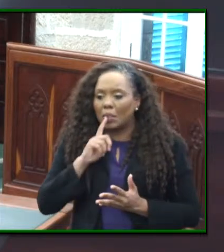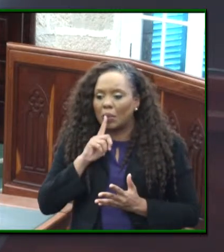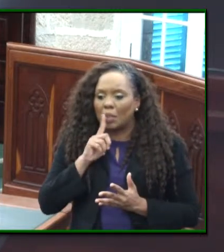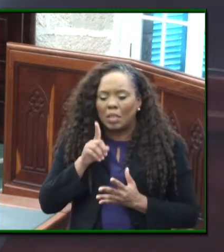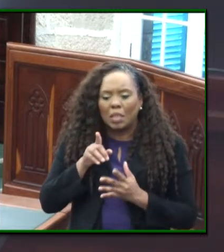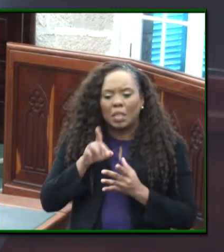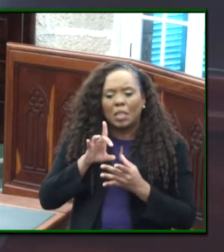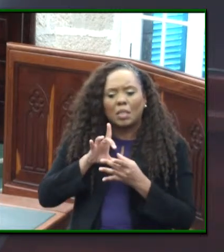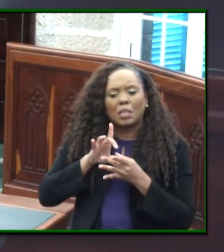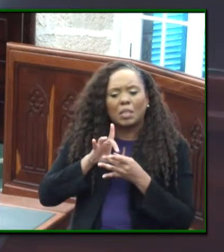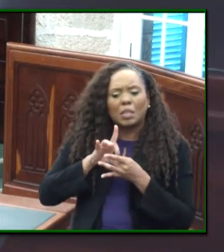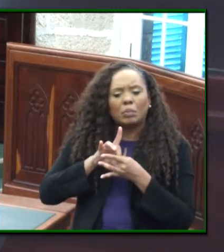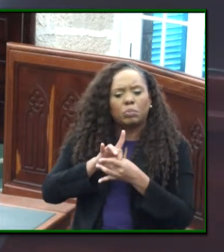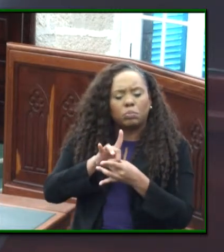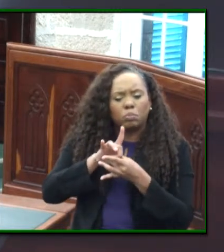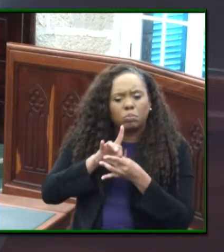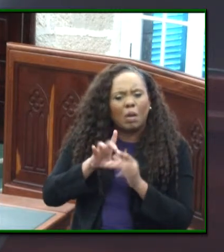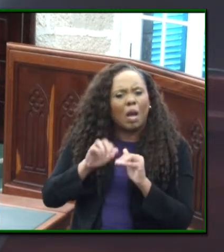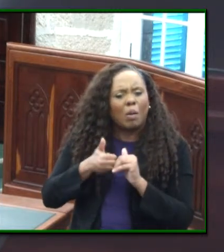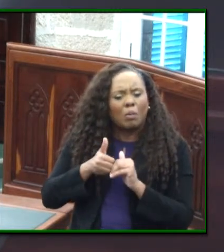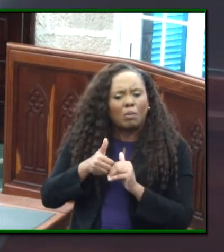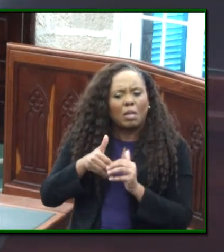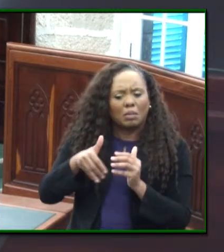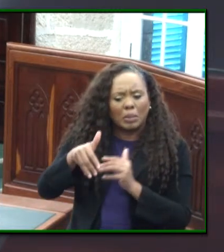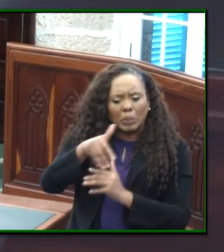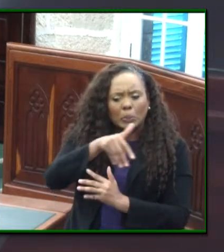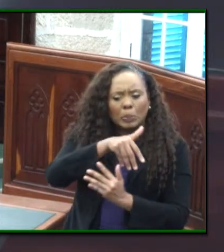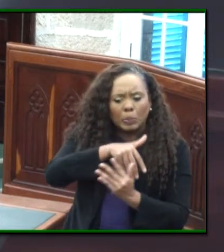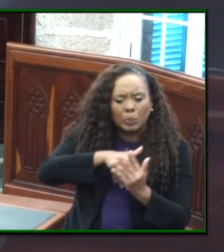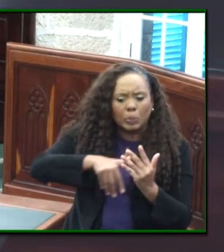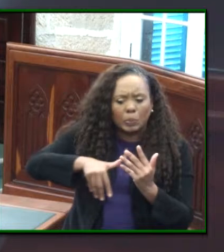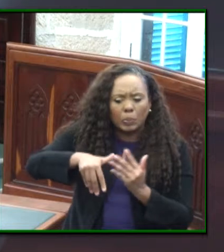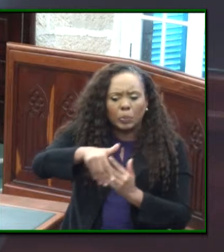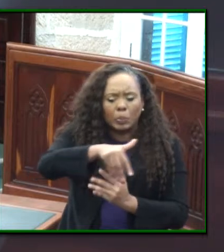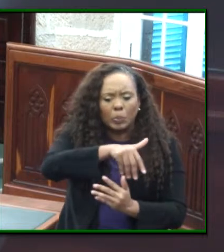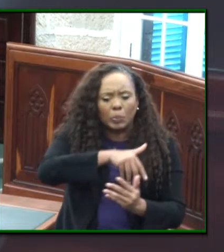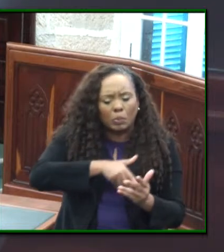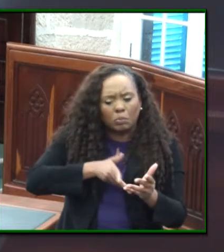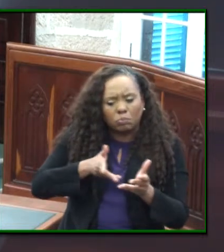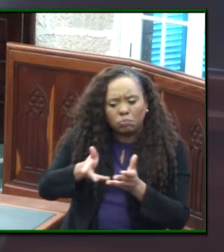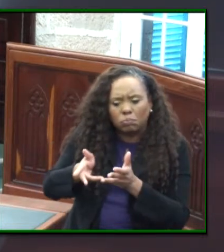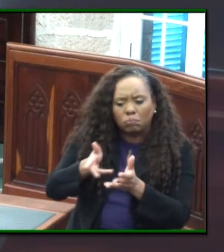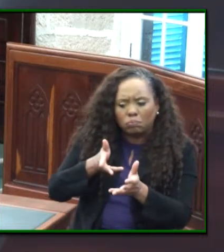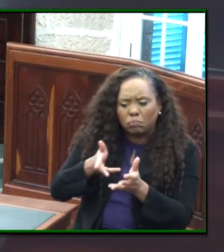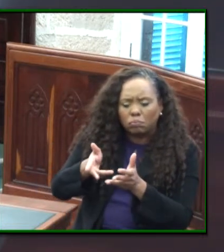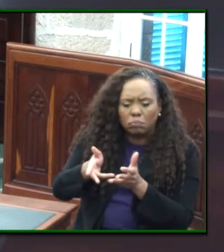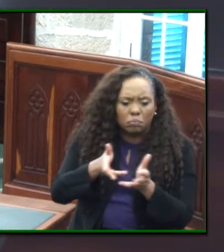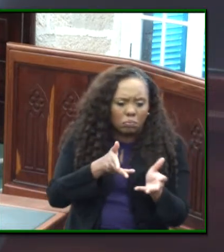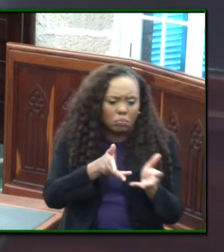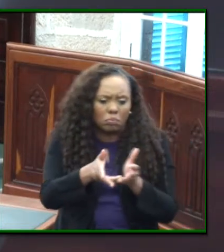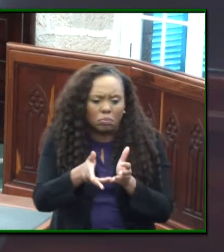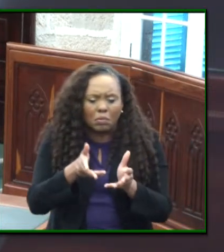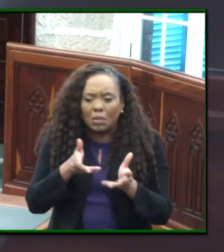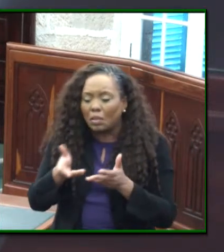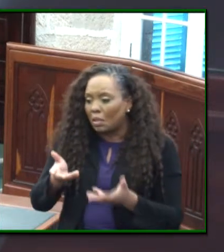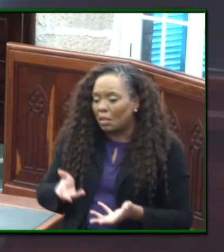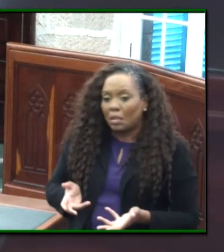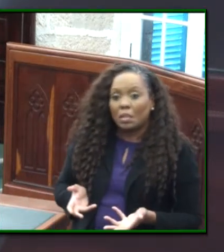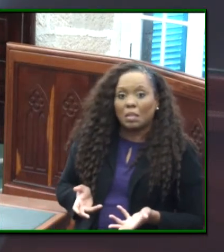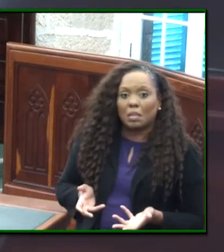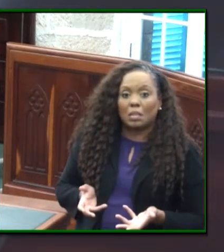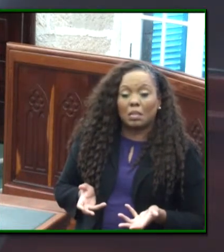built gradually. Yes, people might looking for instant